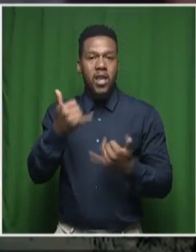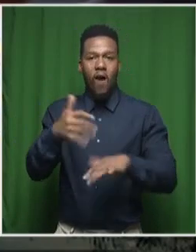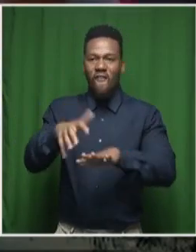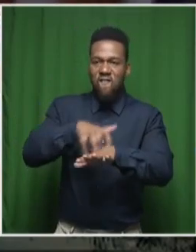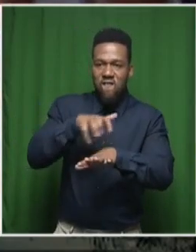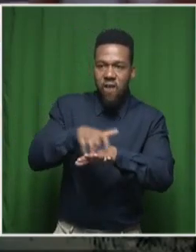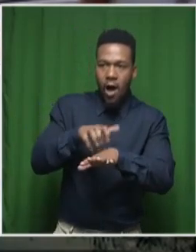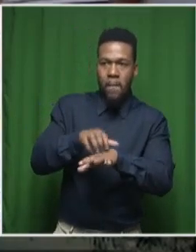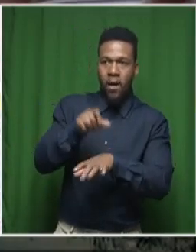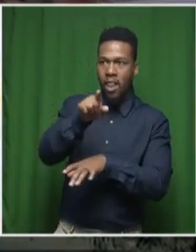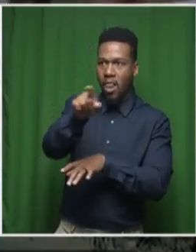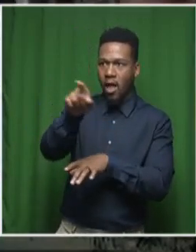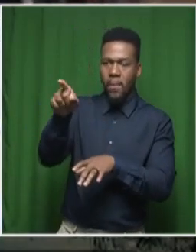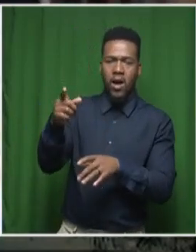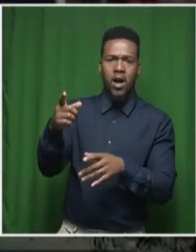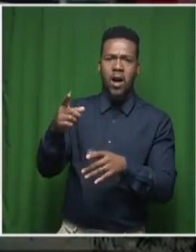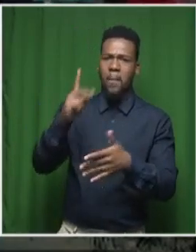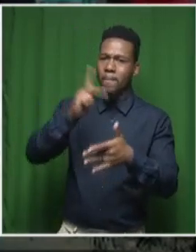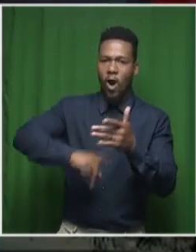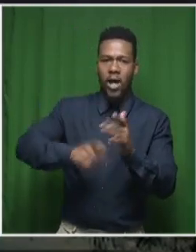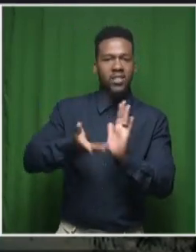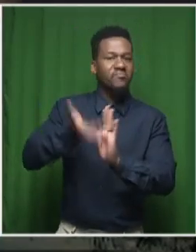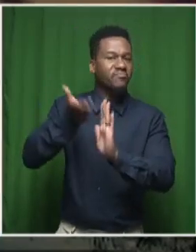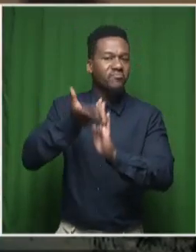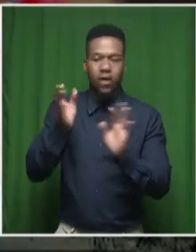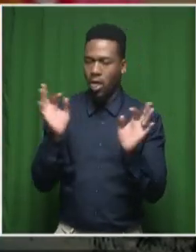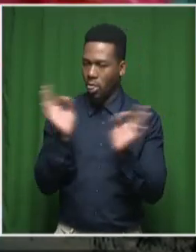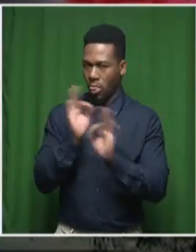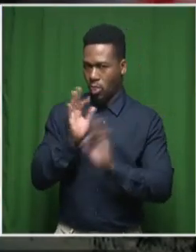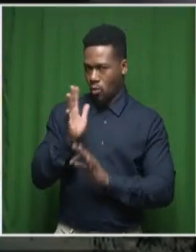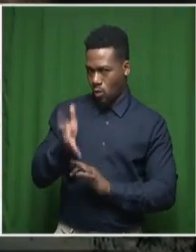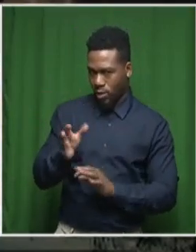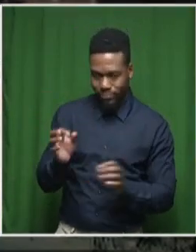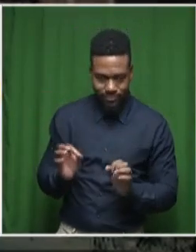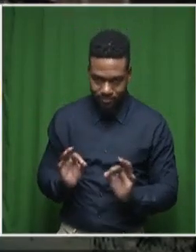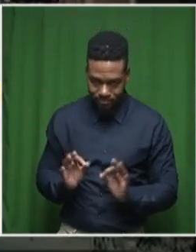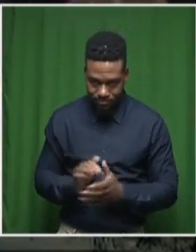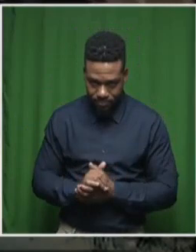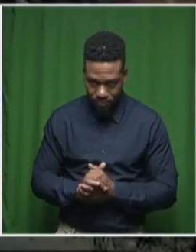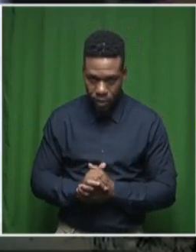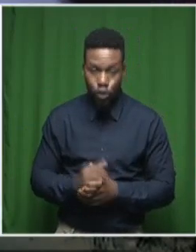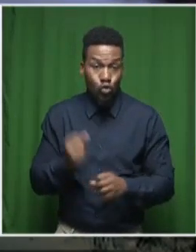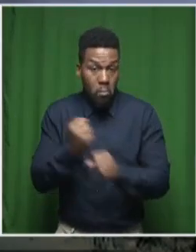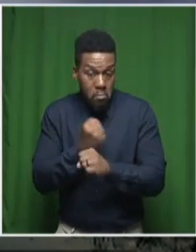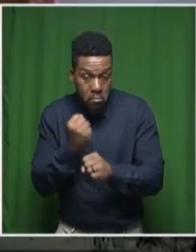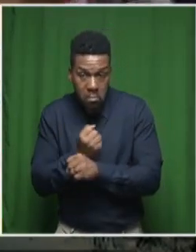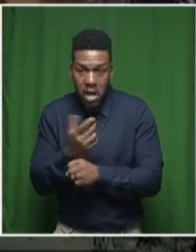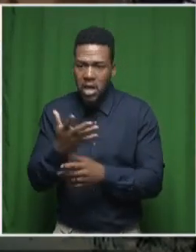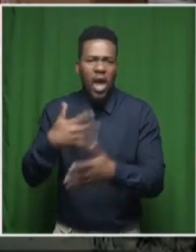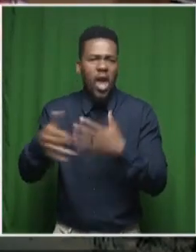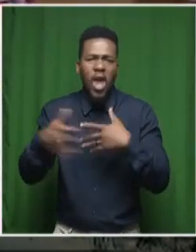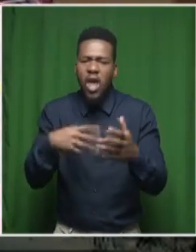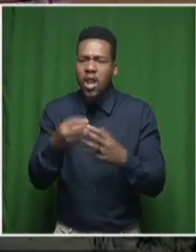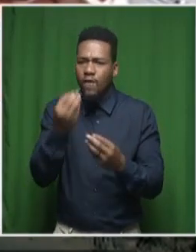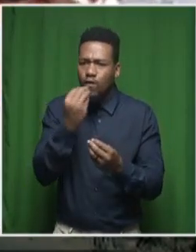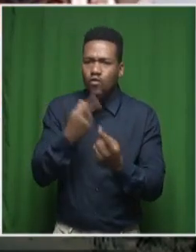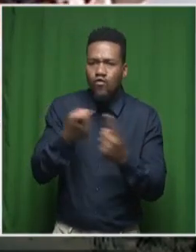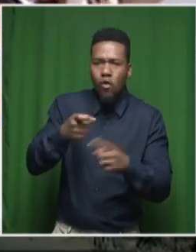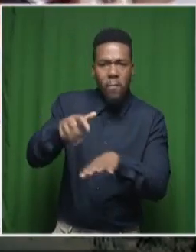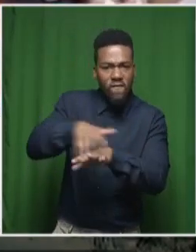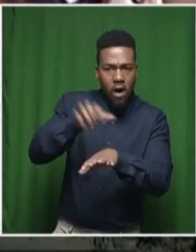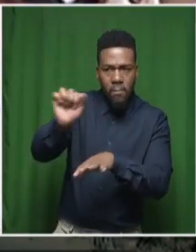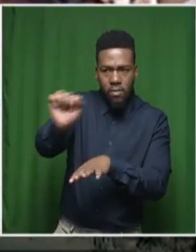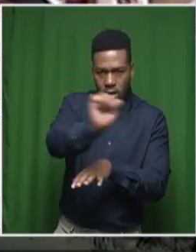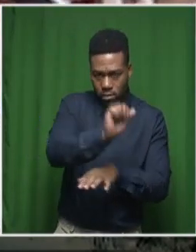in greater increases in terms of their costs to be able to produce whatever crops that they're actually producing in their farms. This